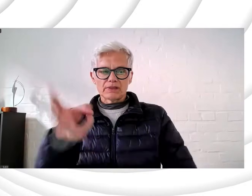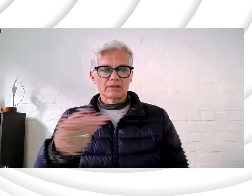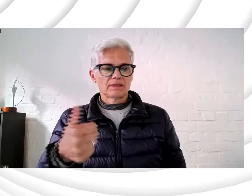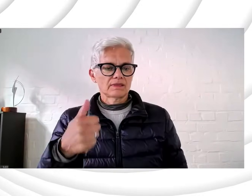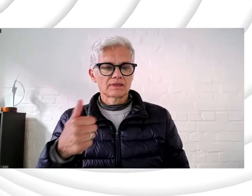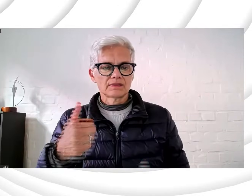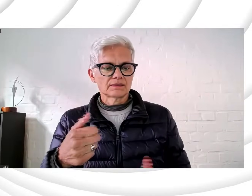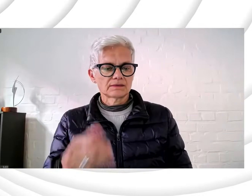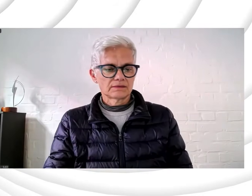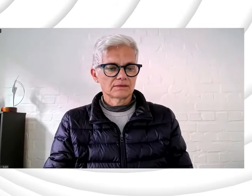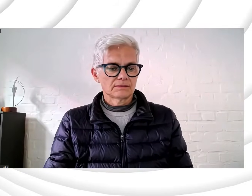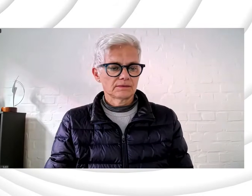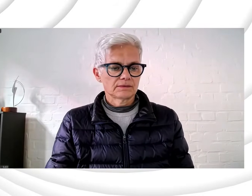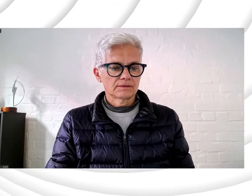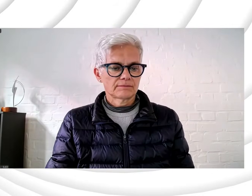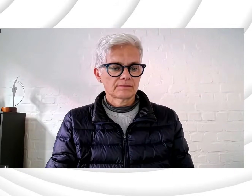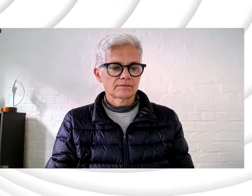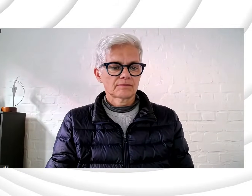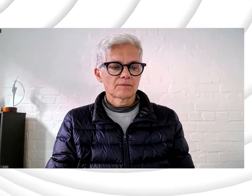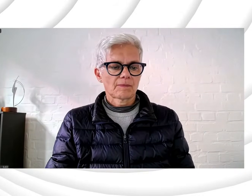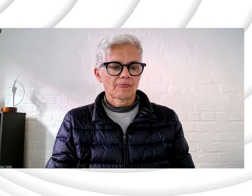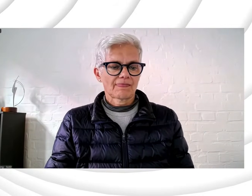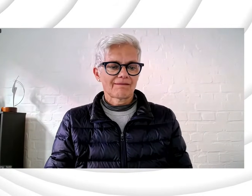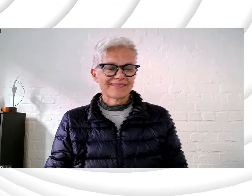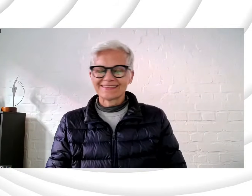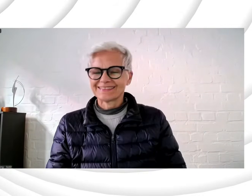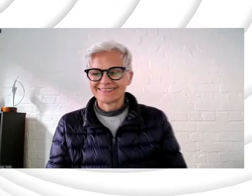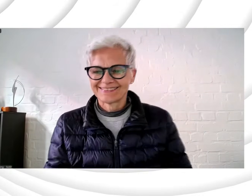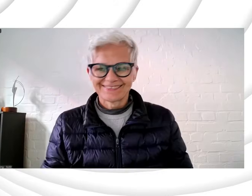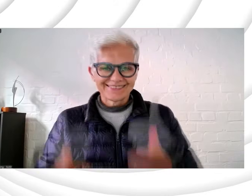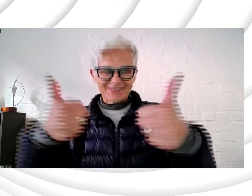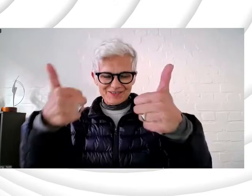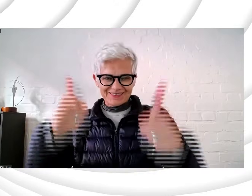Okay, it's fine. This is Cara, and I will be signing.